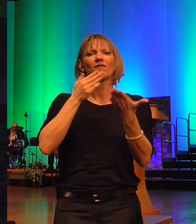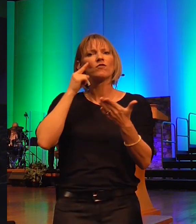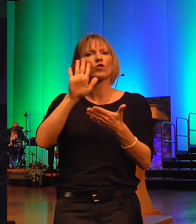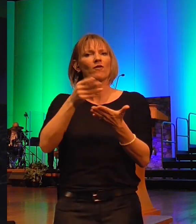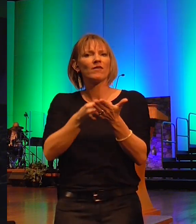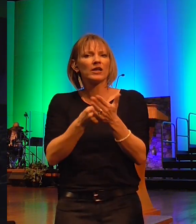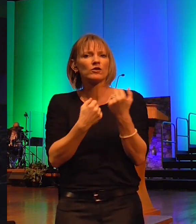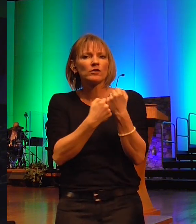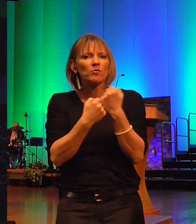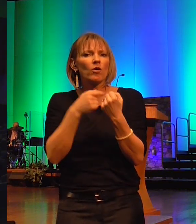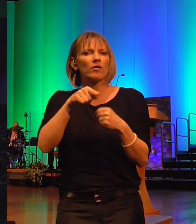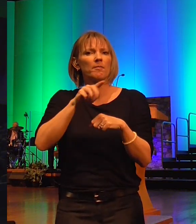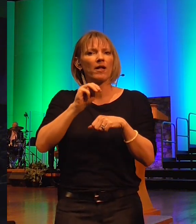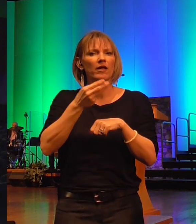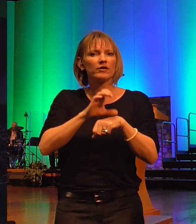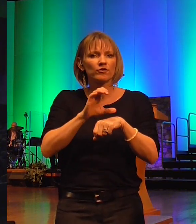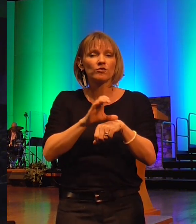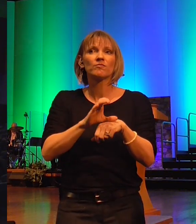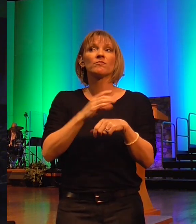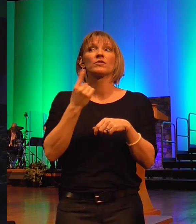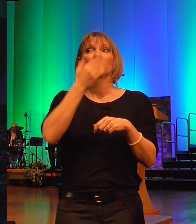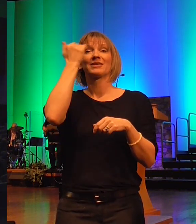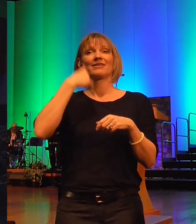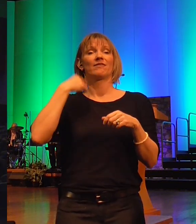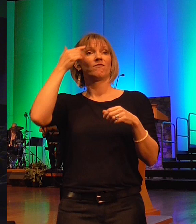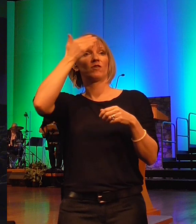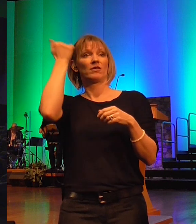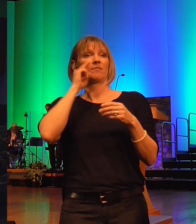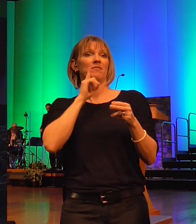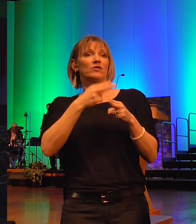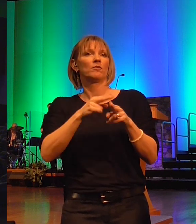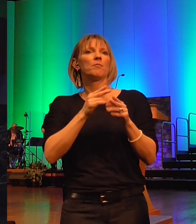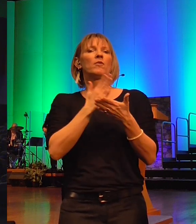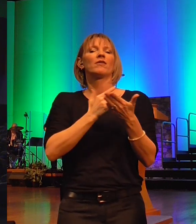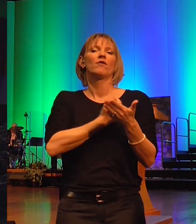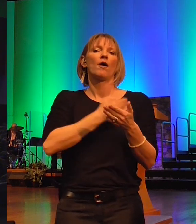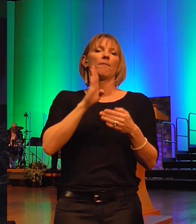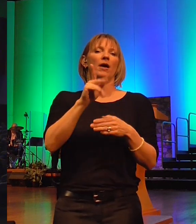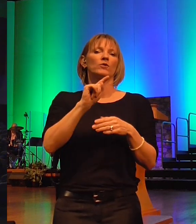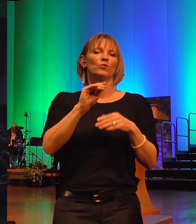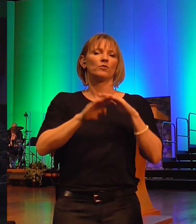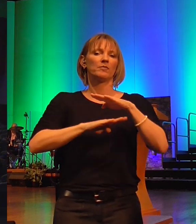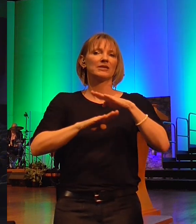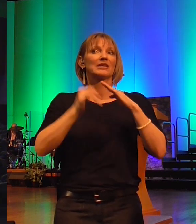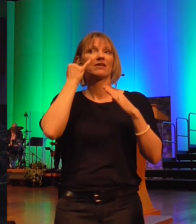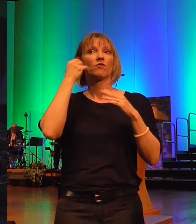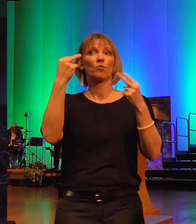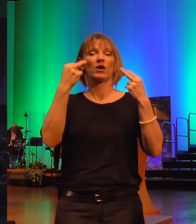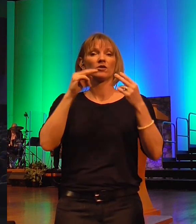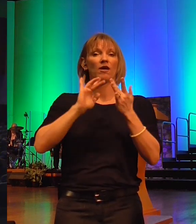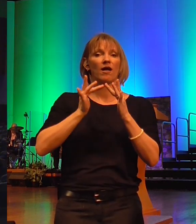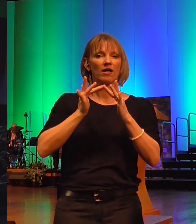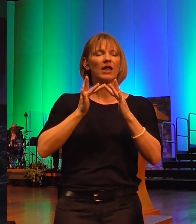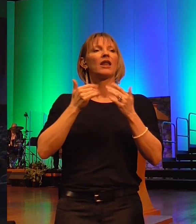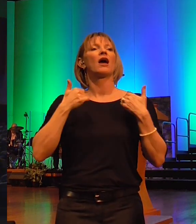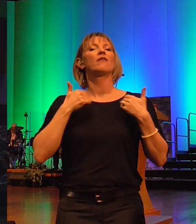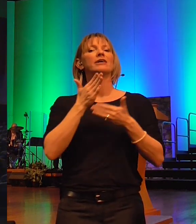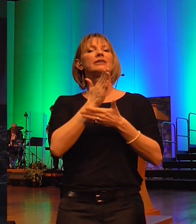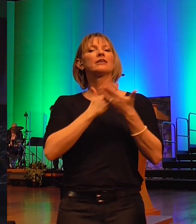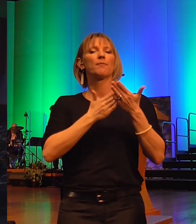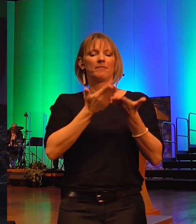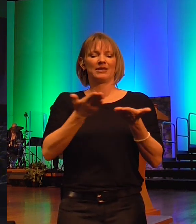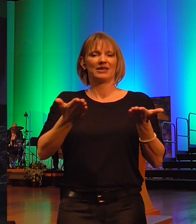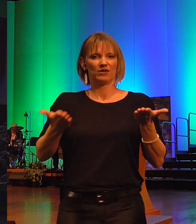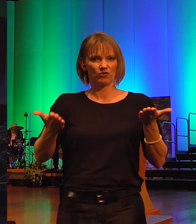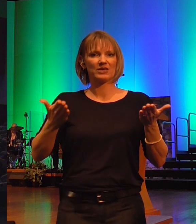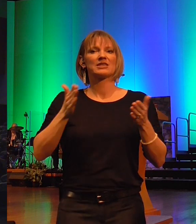financial support of Mile High Church. Just because I forgot to mention it, part of our Back to Basics, if you go to our watch page, if you're watching online, there are